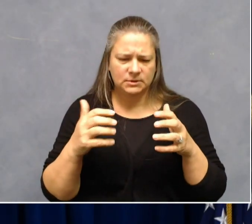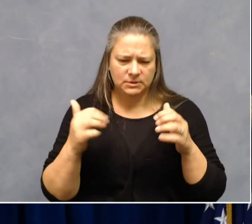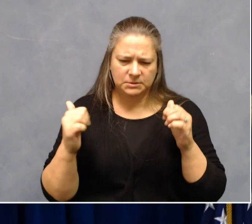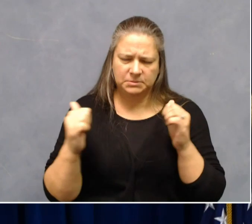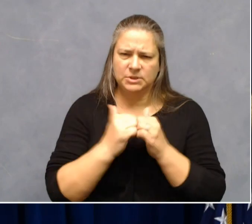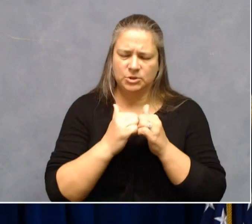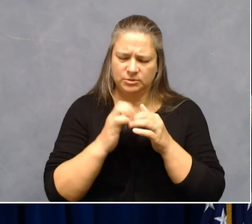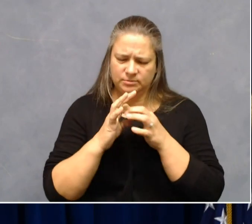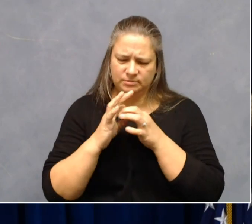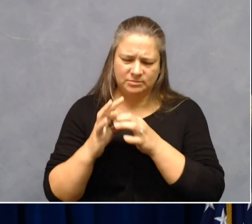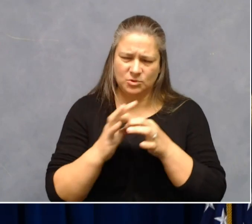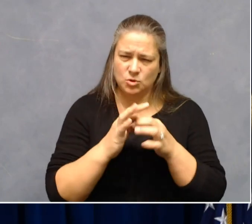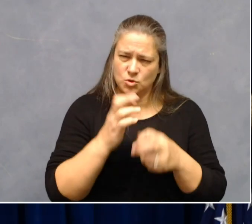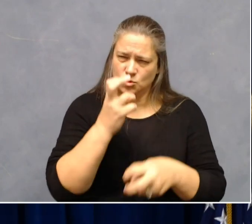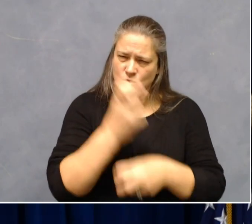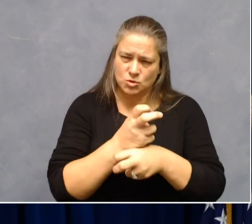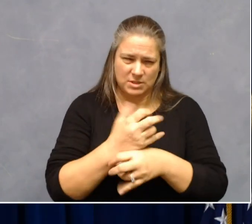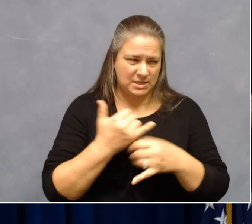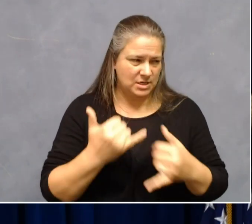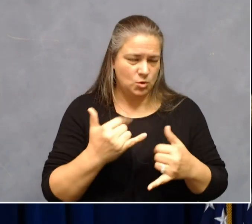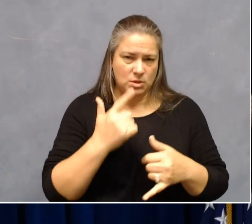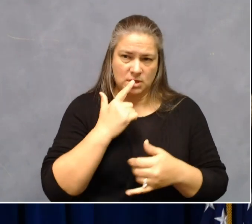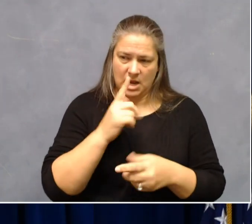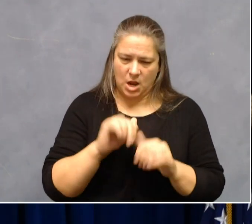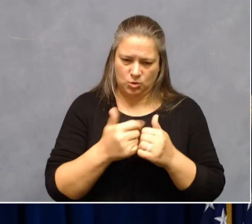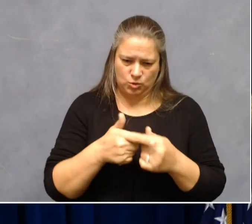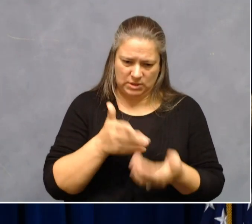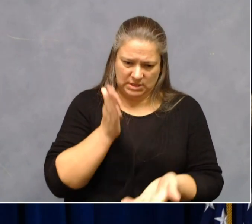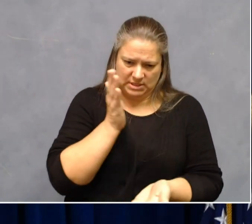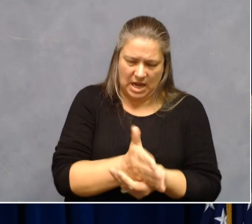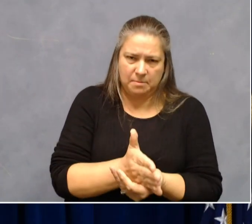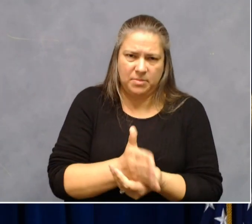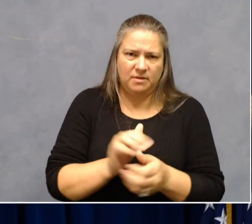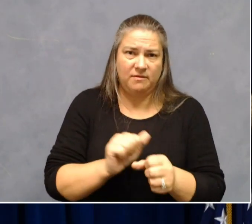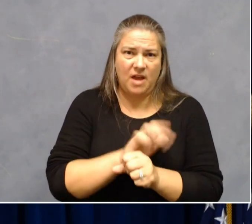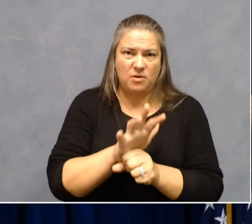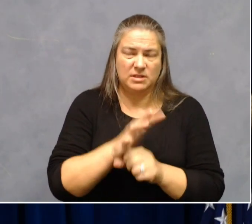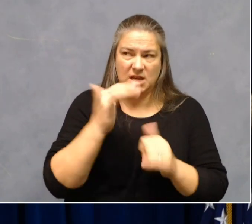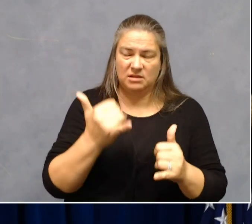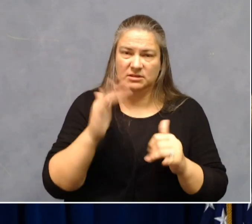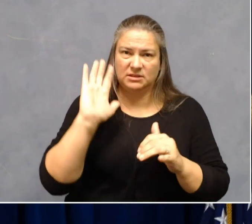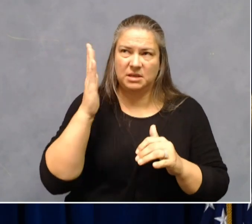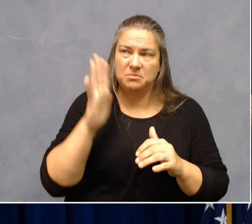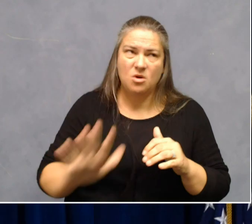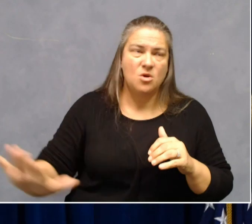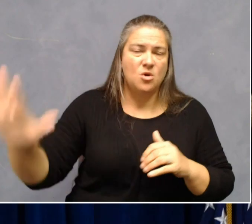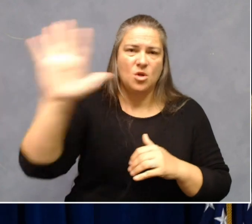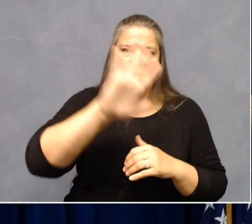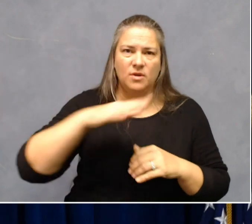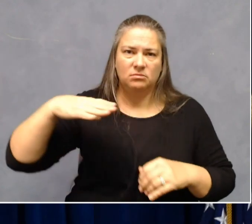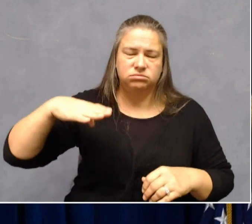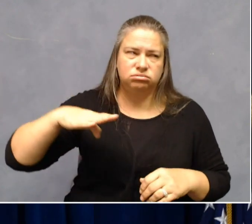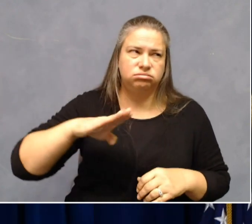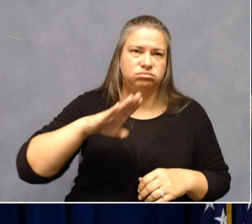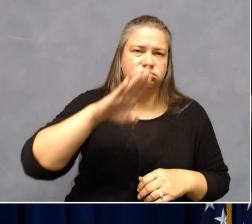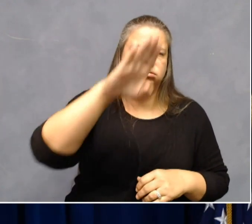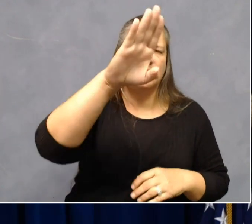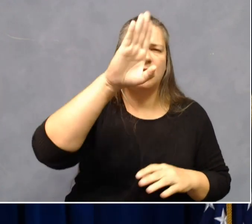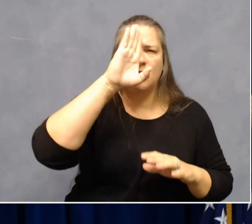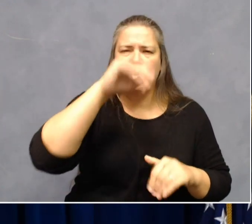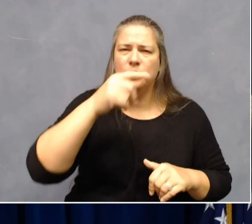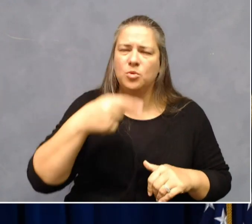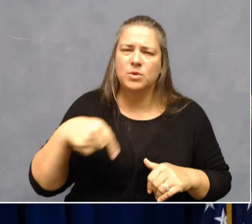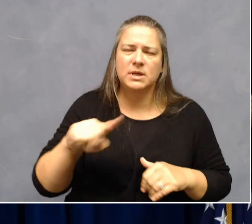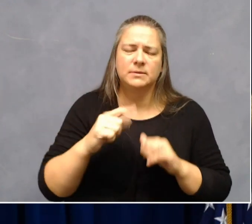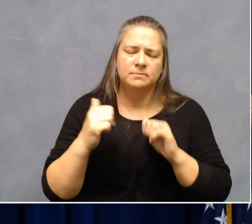the virus based on the fact that it is escalating nationally. I hope we can come together and make sure we never have a